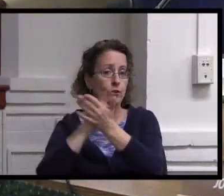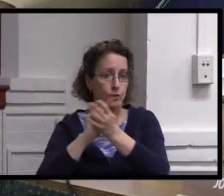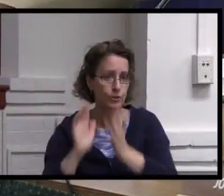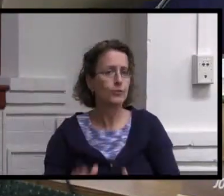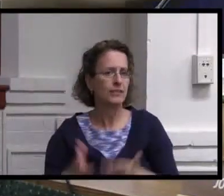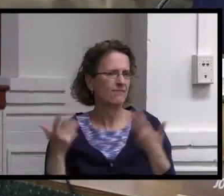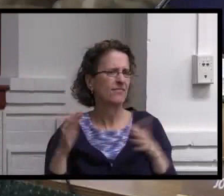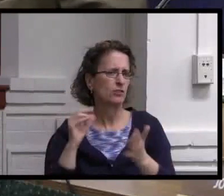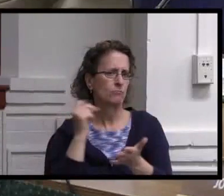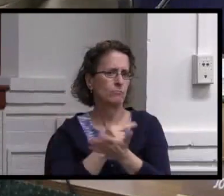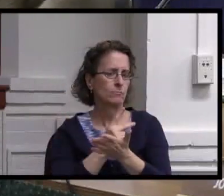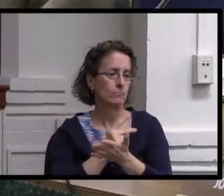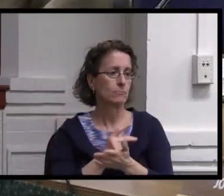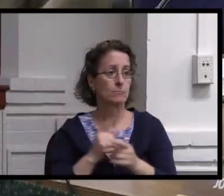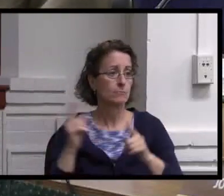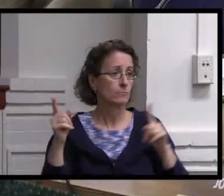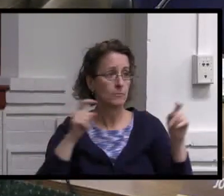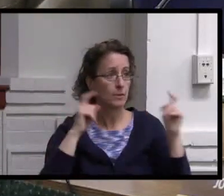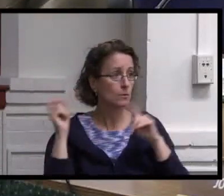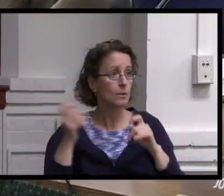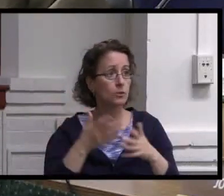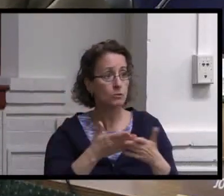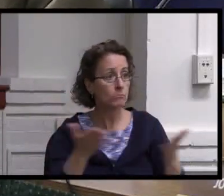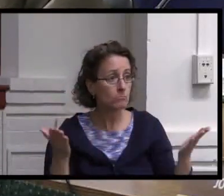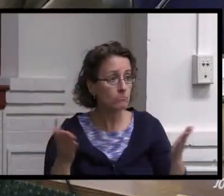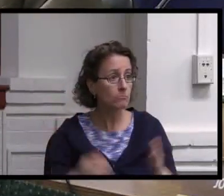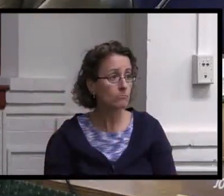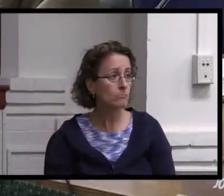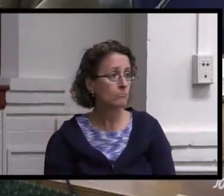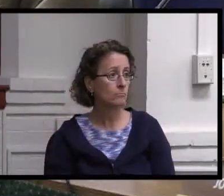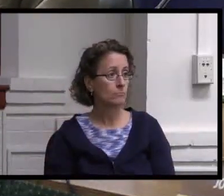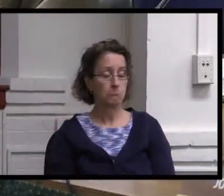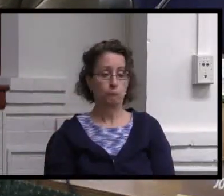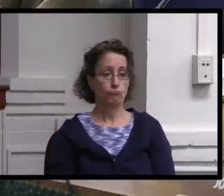or comments on the Welcome Center pump station?